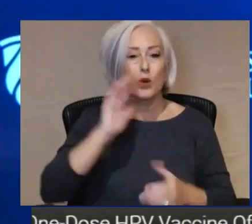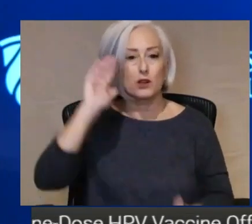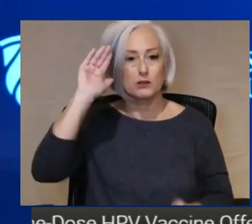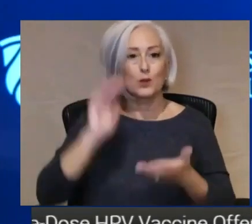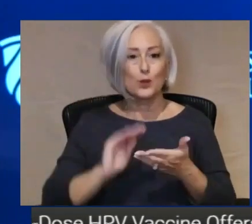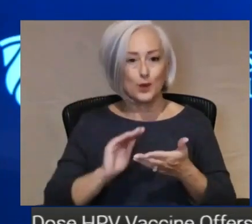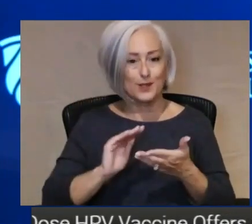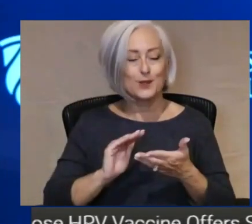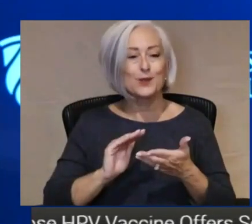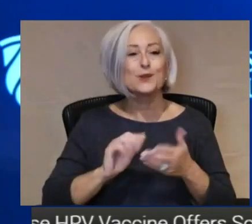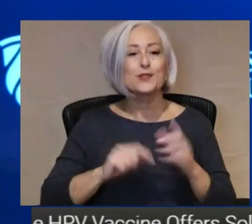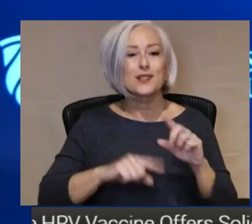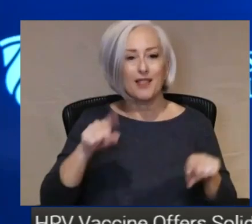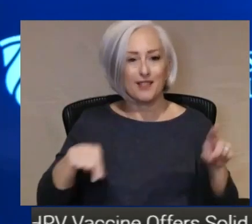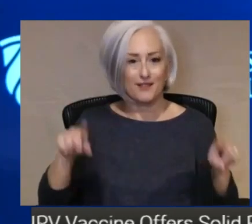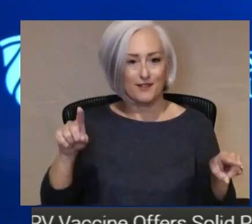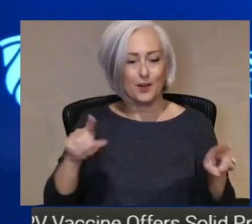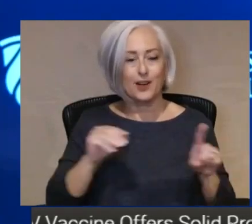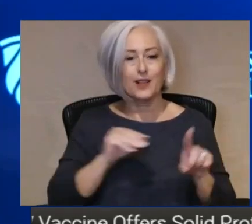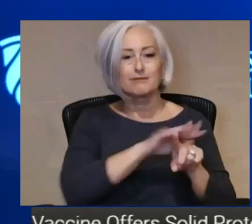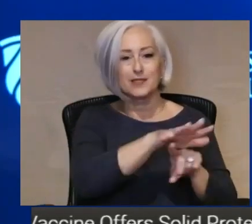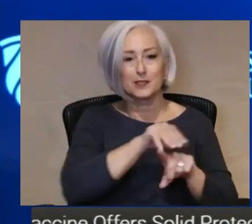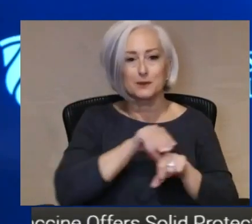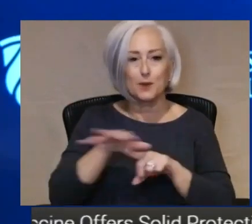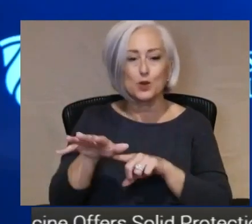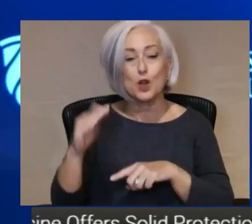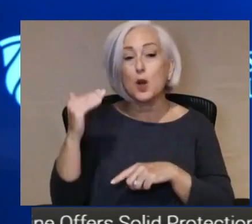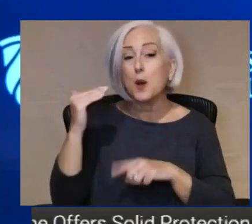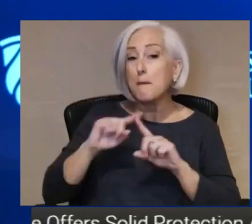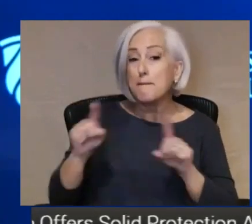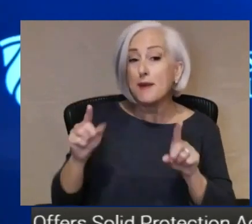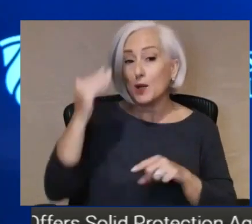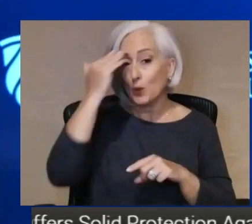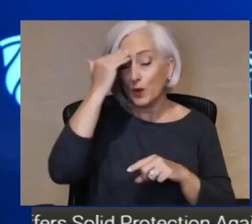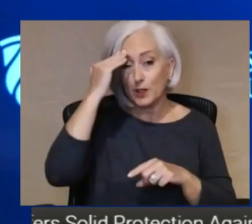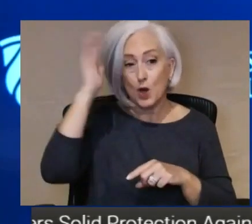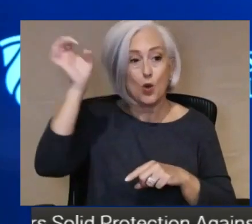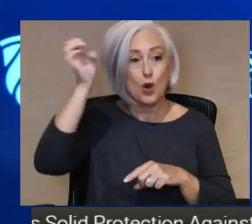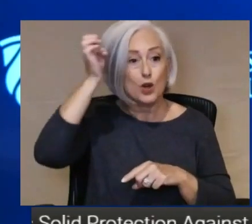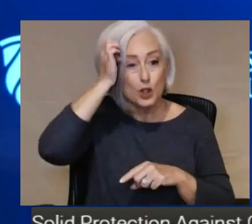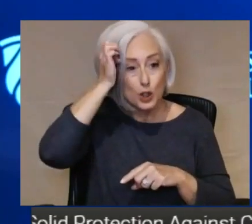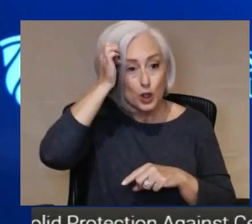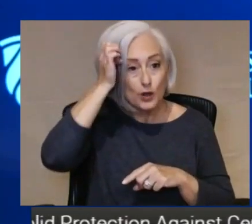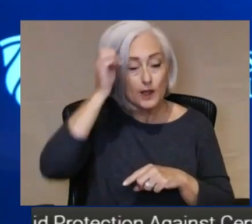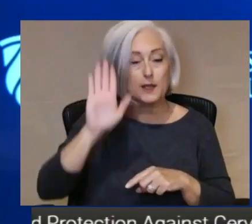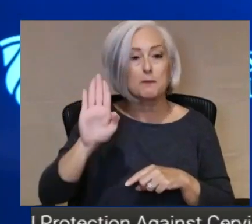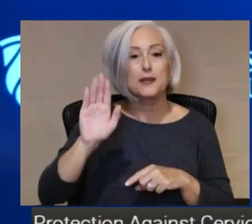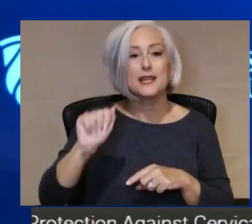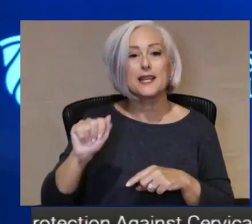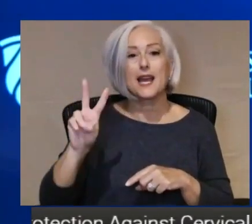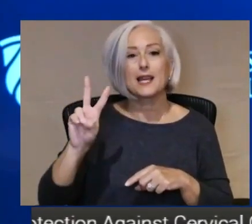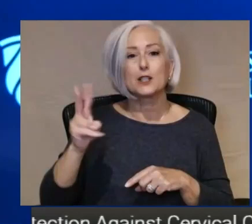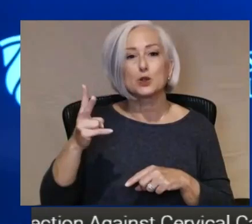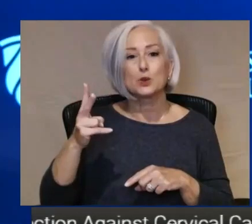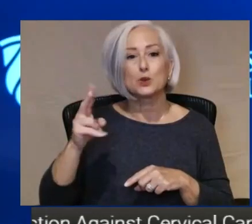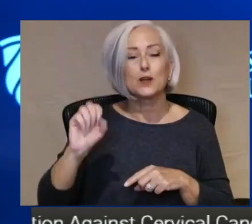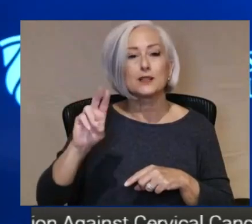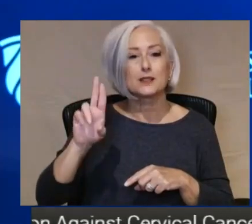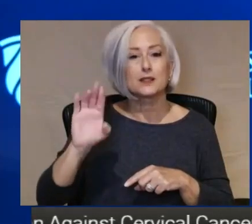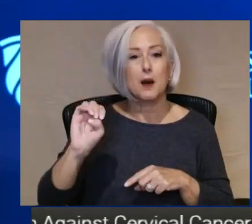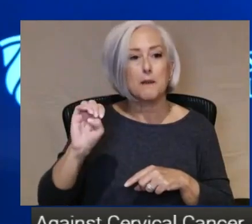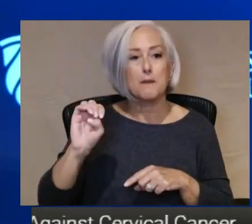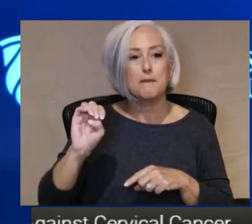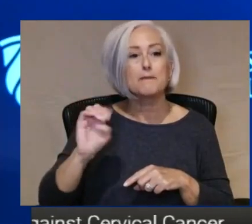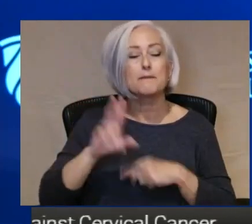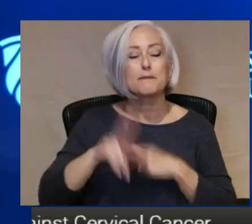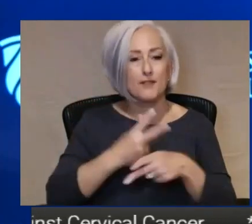We know that in England and in Europe, where they've had a very large wave of the BA2 subvariant, They did see somewhat of a rise in hospitalizations,